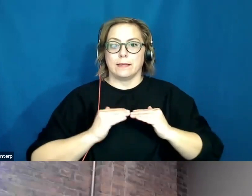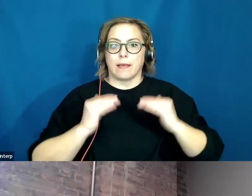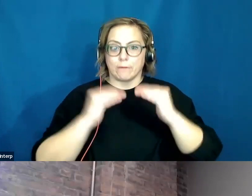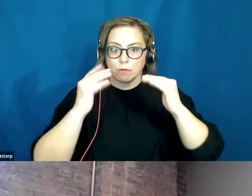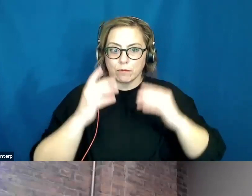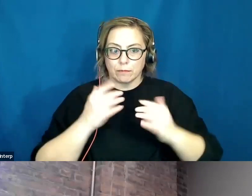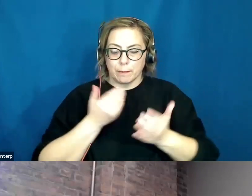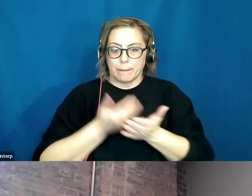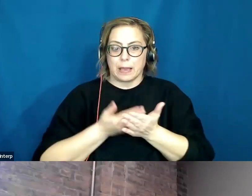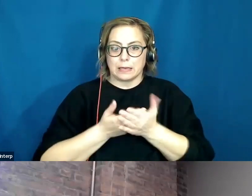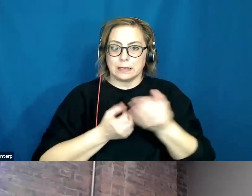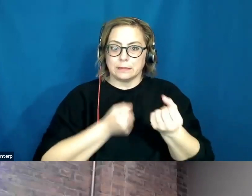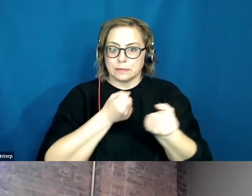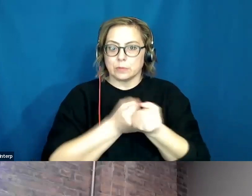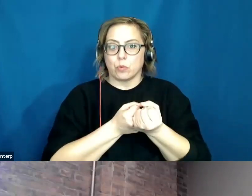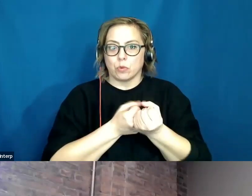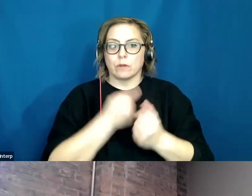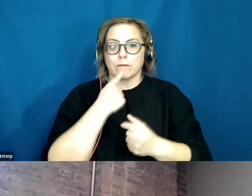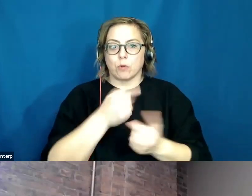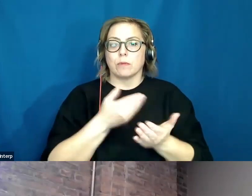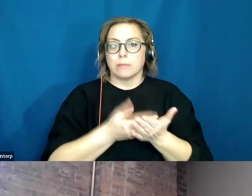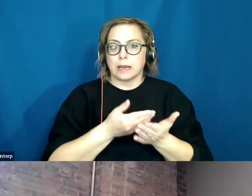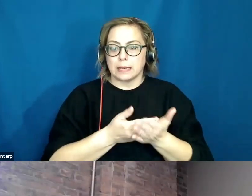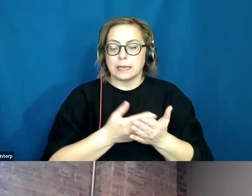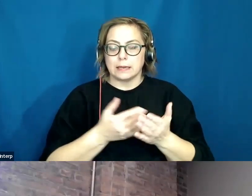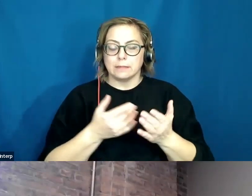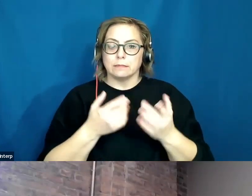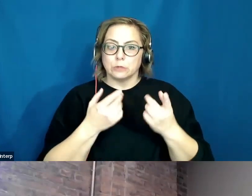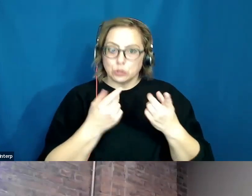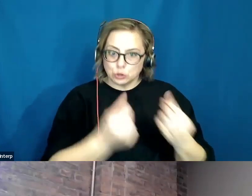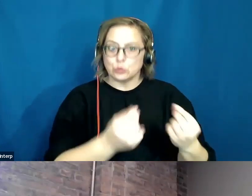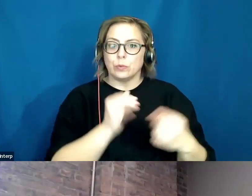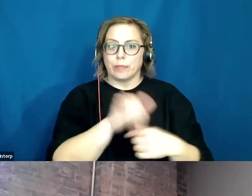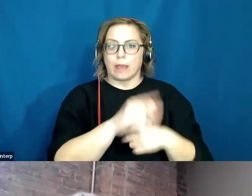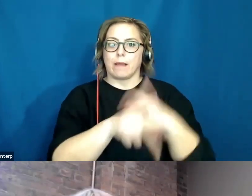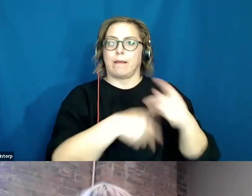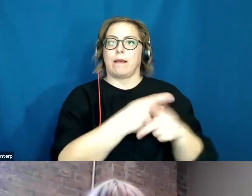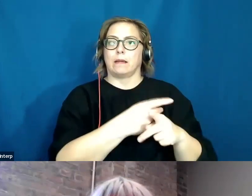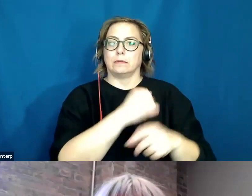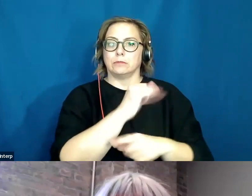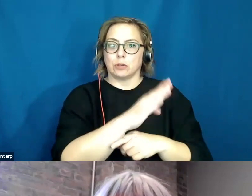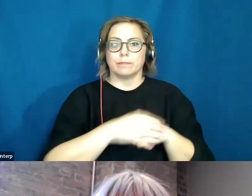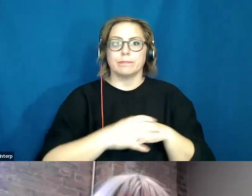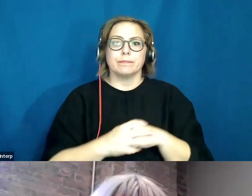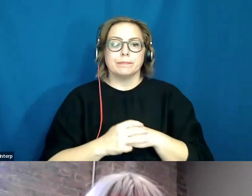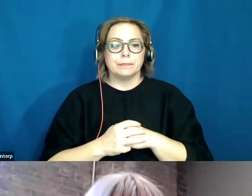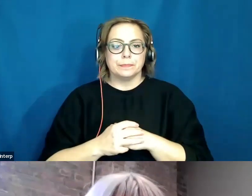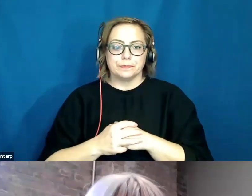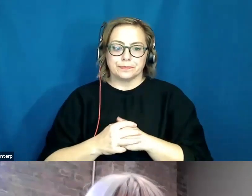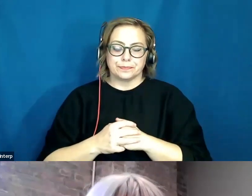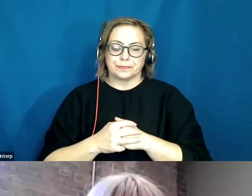in the costs of achieving them. All right.